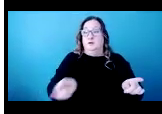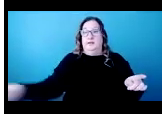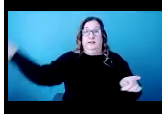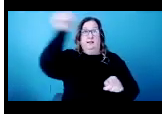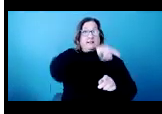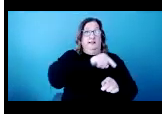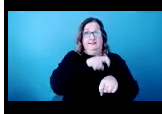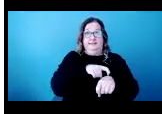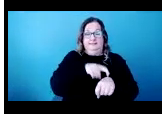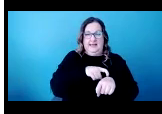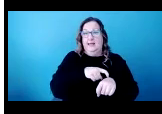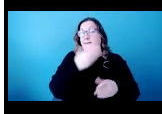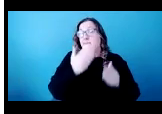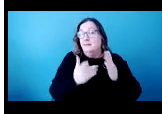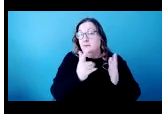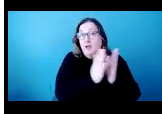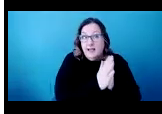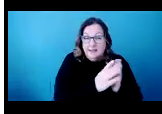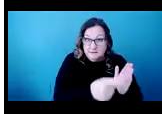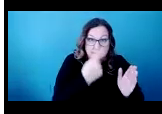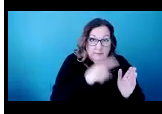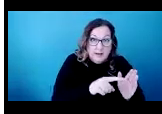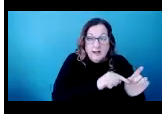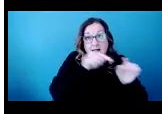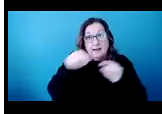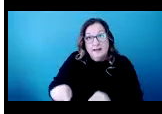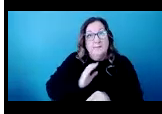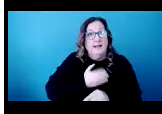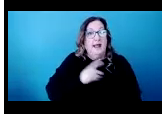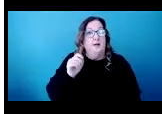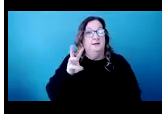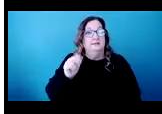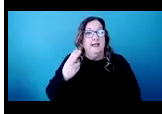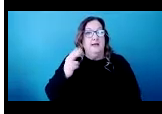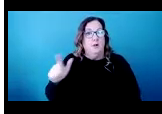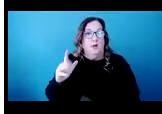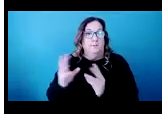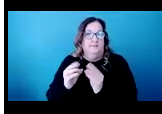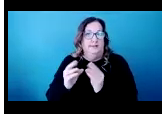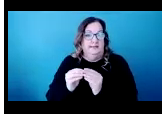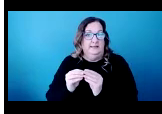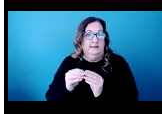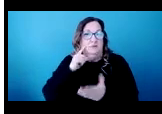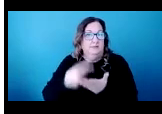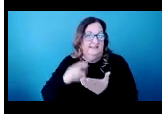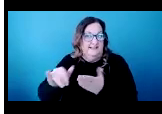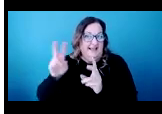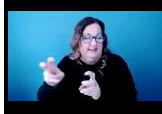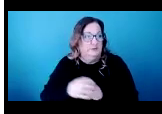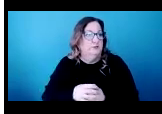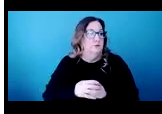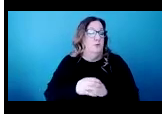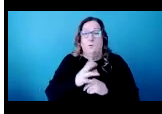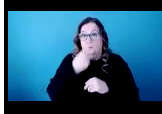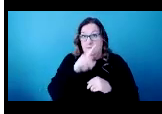for action might be, can you come to a town hall meeting where we'll be discussing this issue? Or I would love to have a meeting with